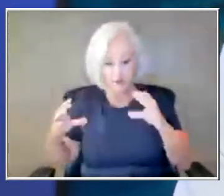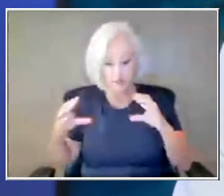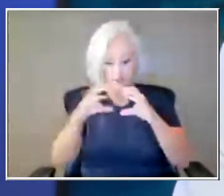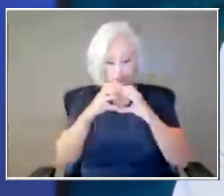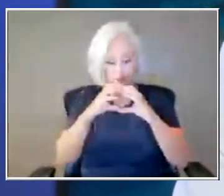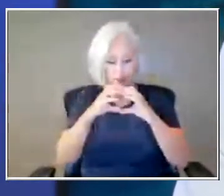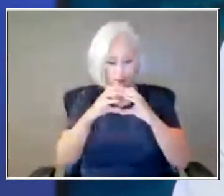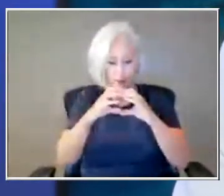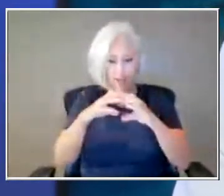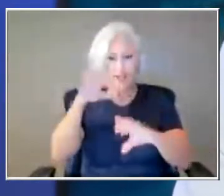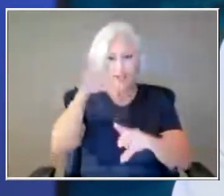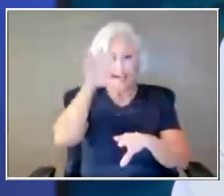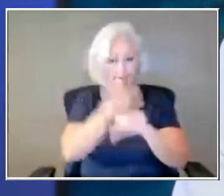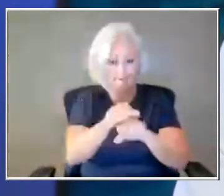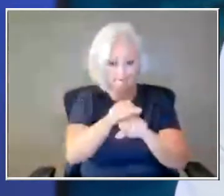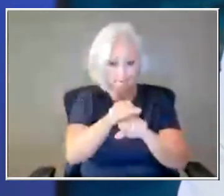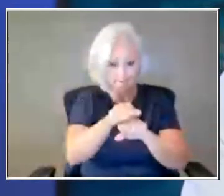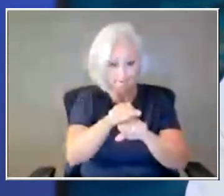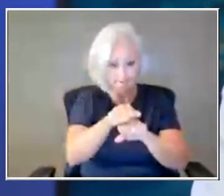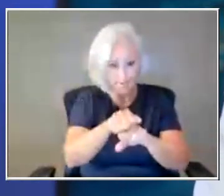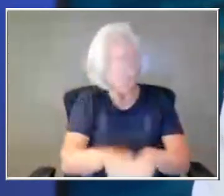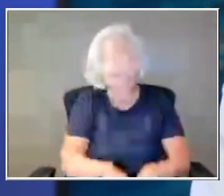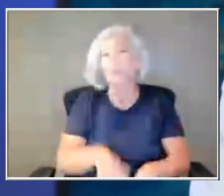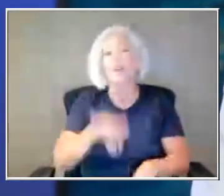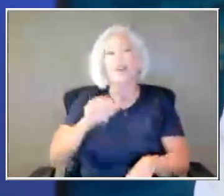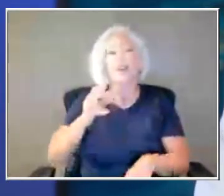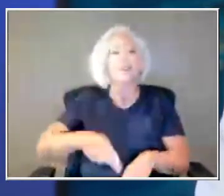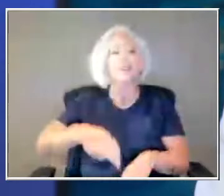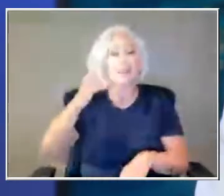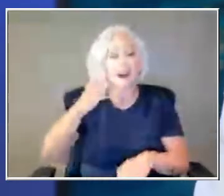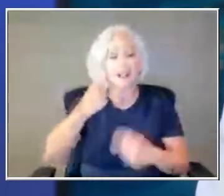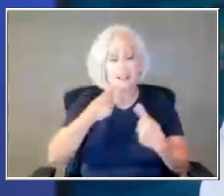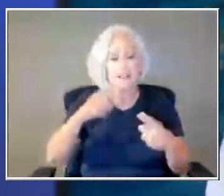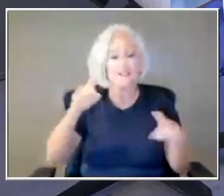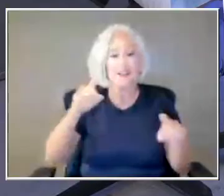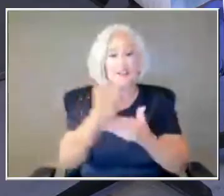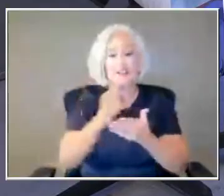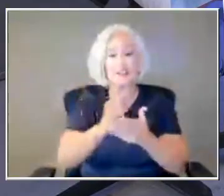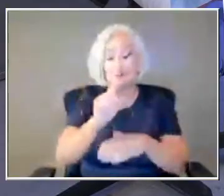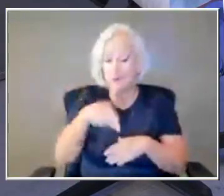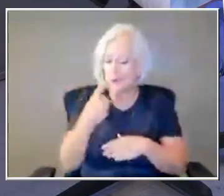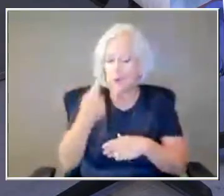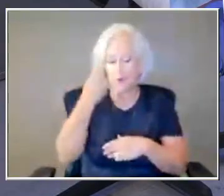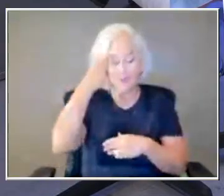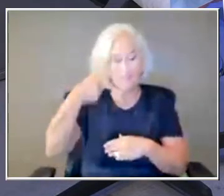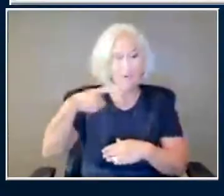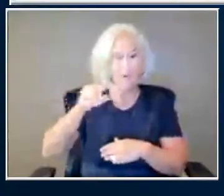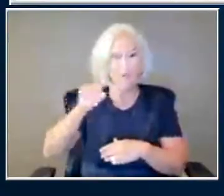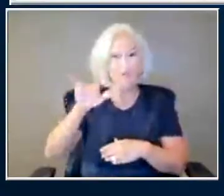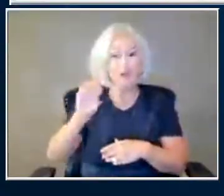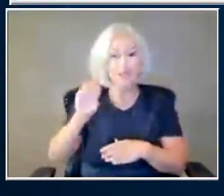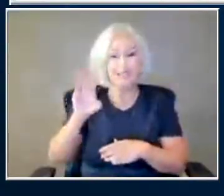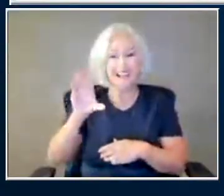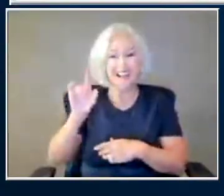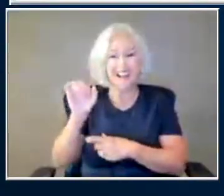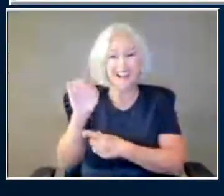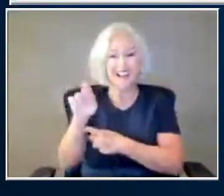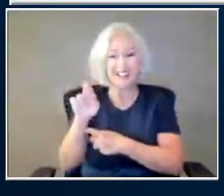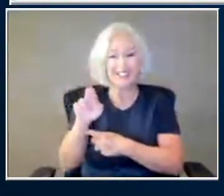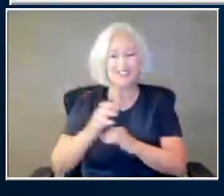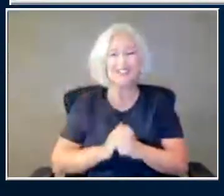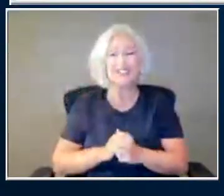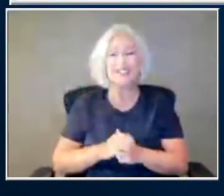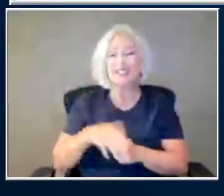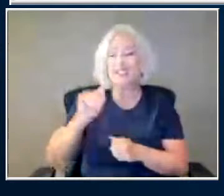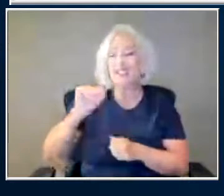that, this is a highly specific treatment for prostate cancer only. All right, Tim, let's bring you back in to talk about this. How would you compare your